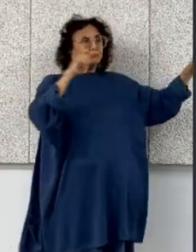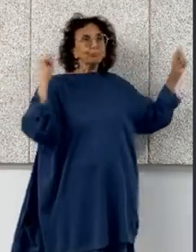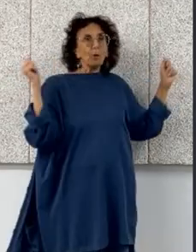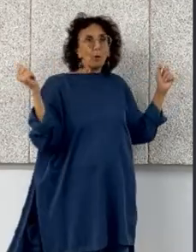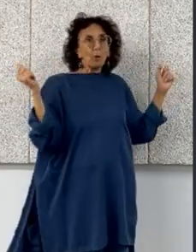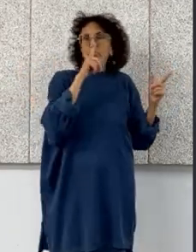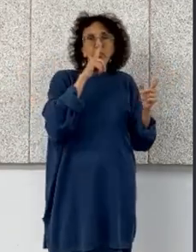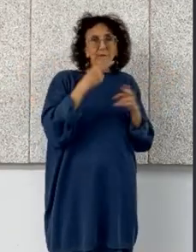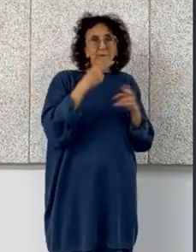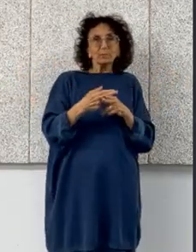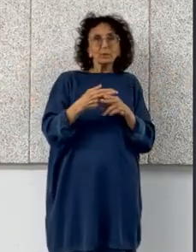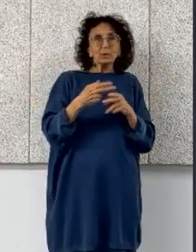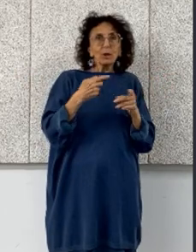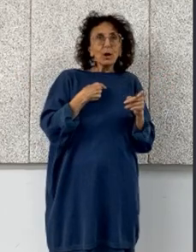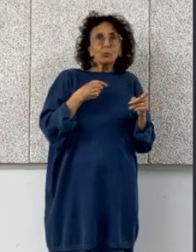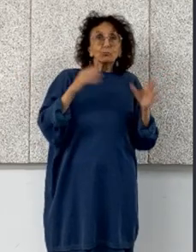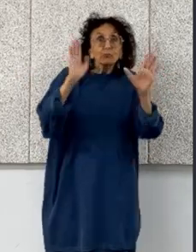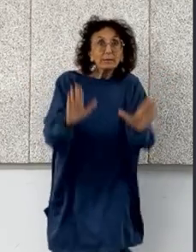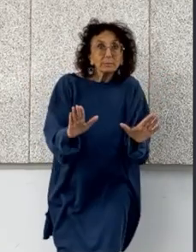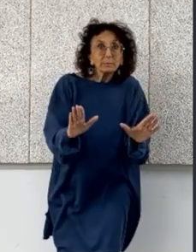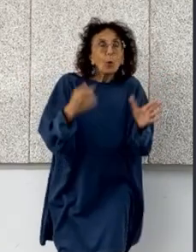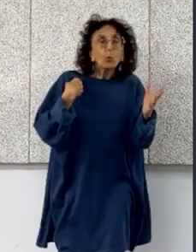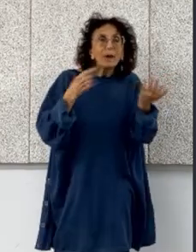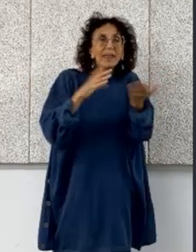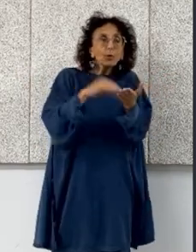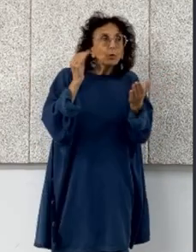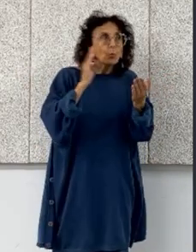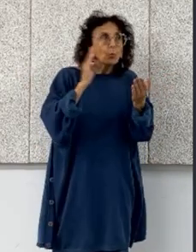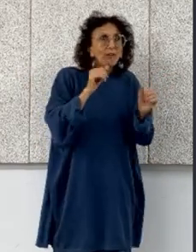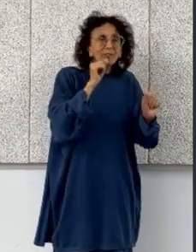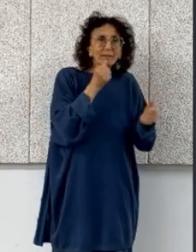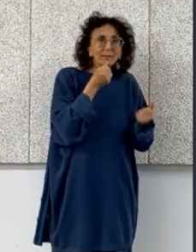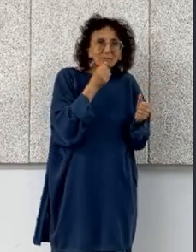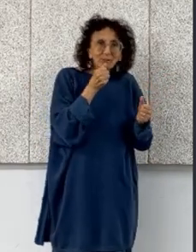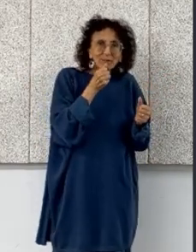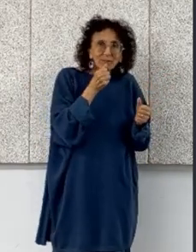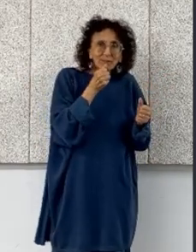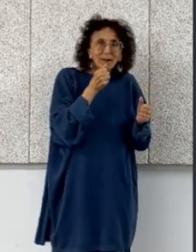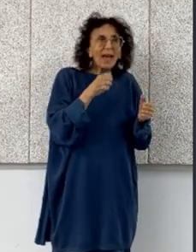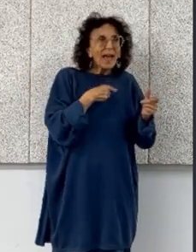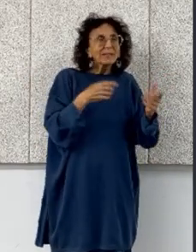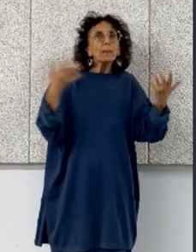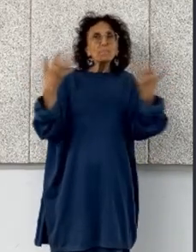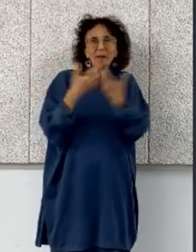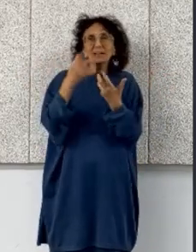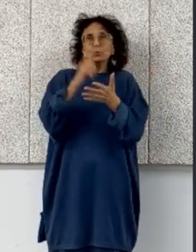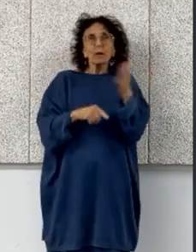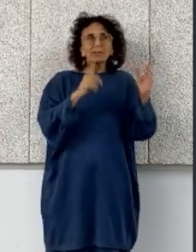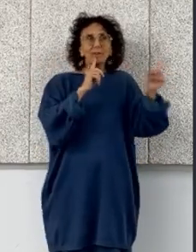learned where the pain points were, and fortunately, they did reflect what people told me. So